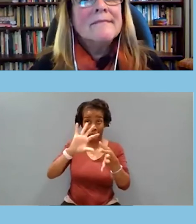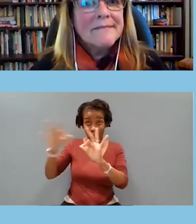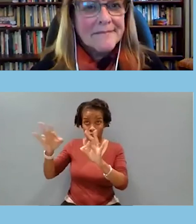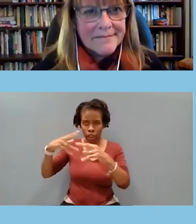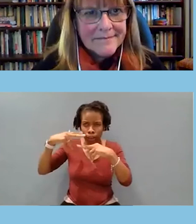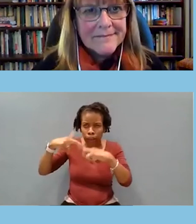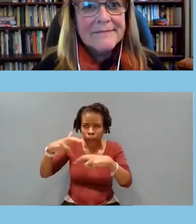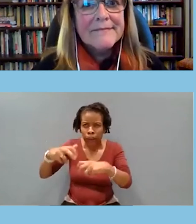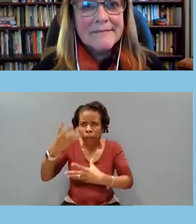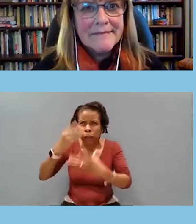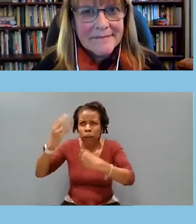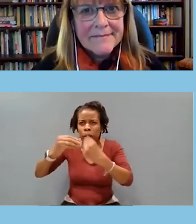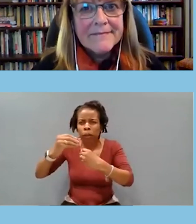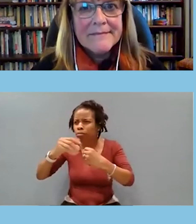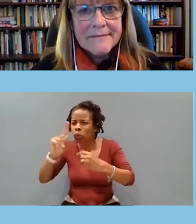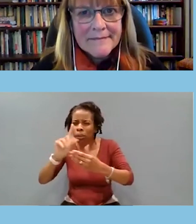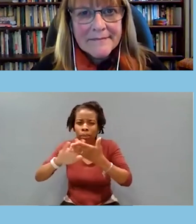captioning. Right.